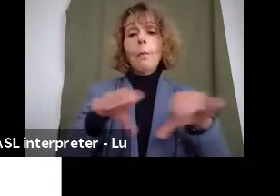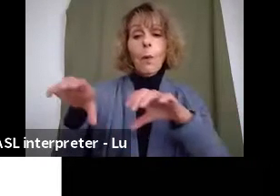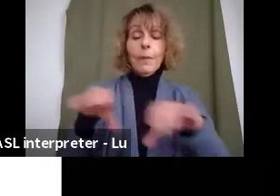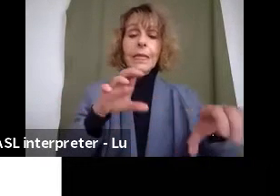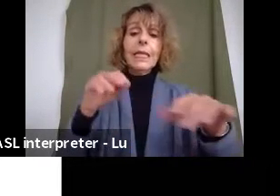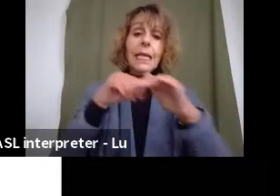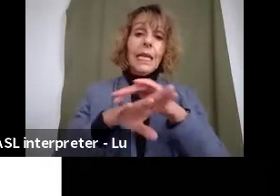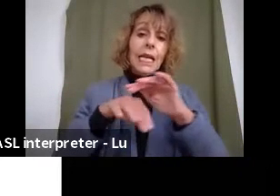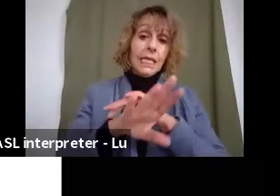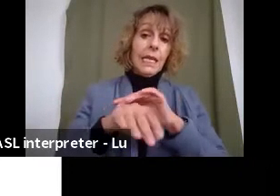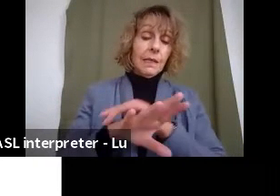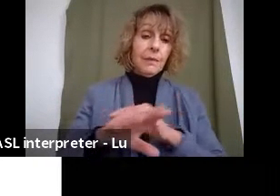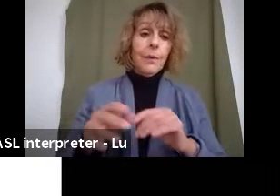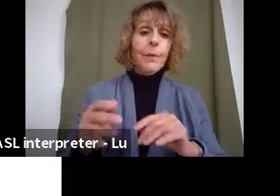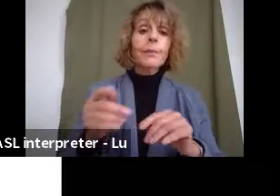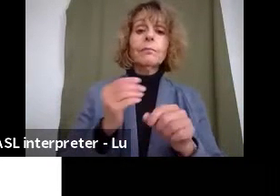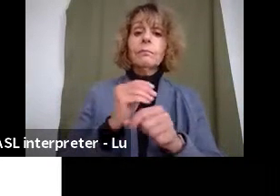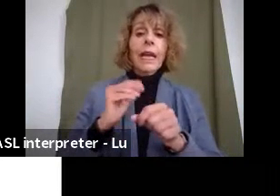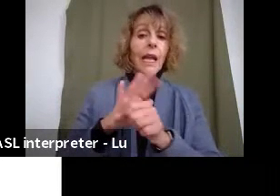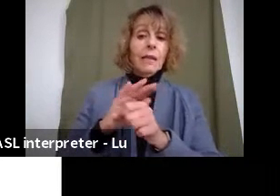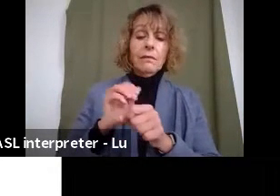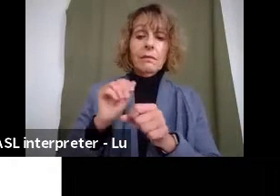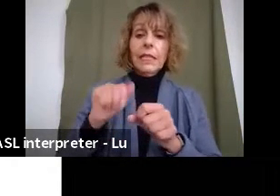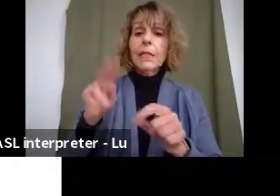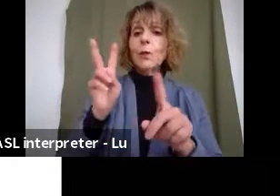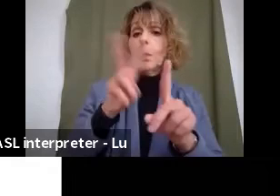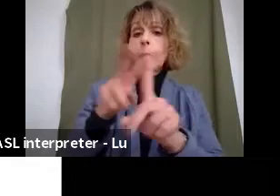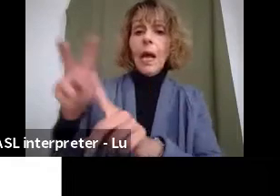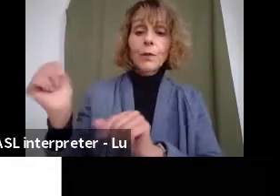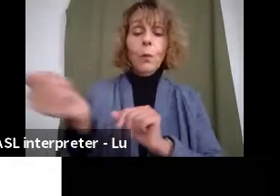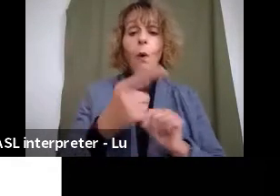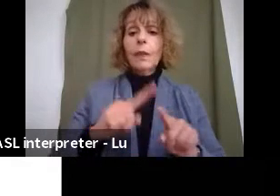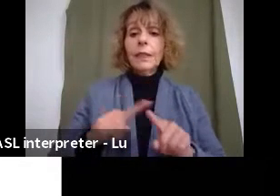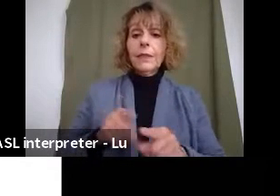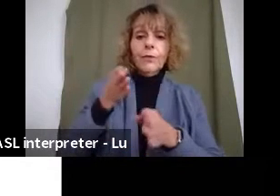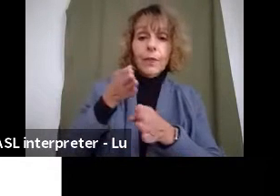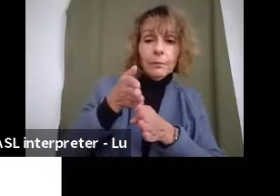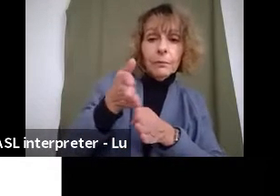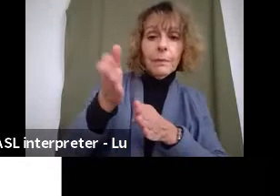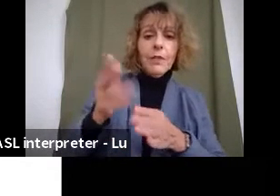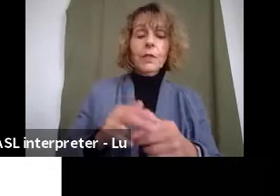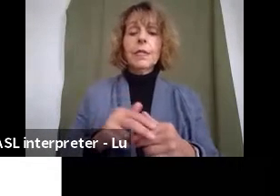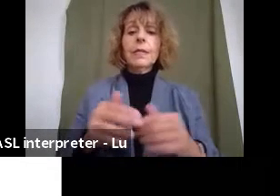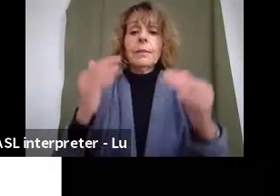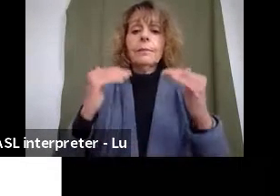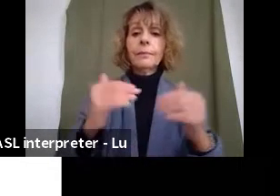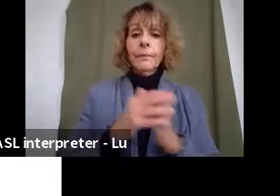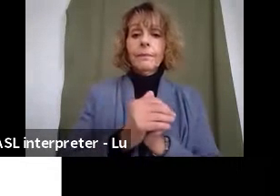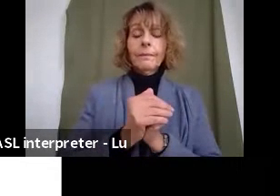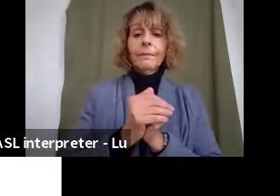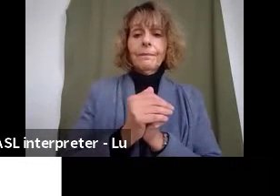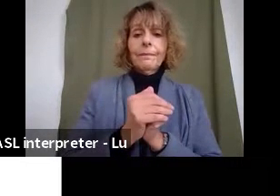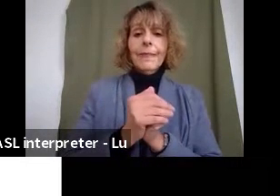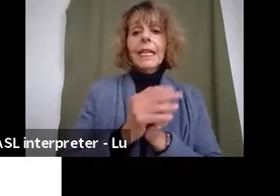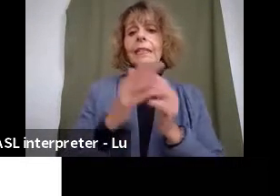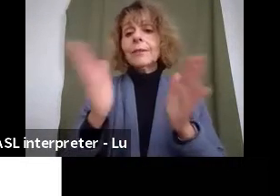on terminology, tips, and resources. Before asking somebody, before helping somebody, you want to make sure